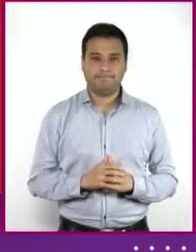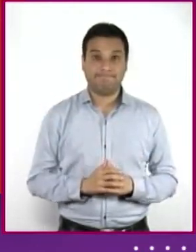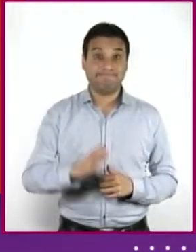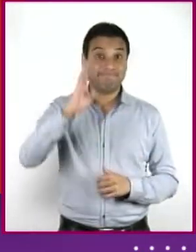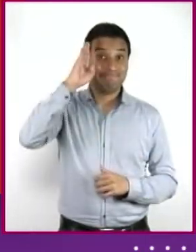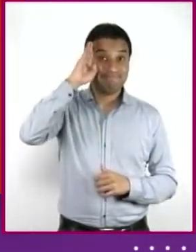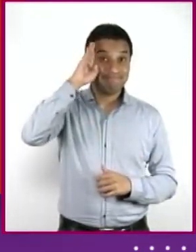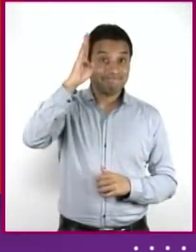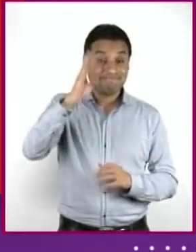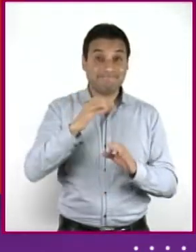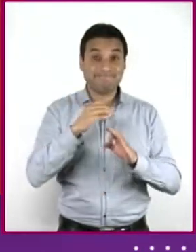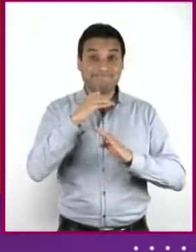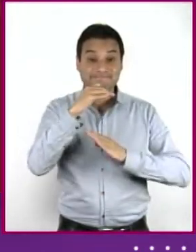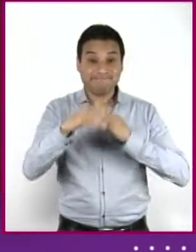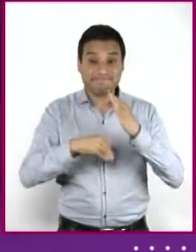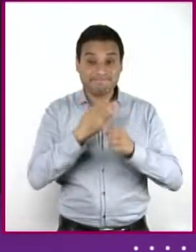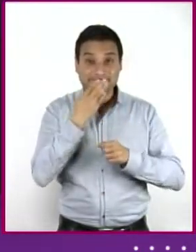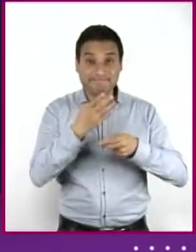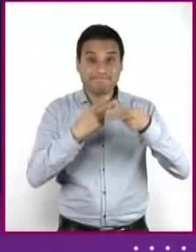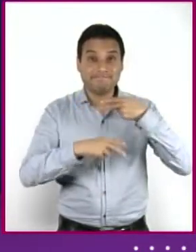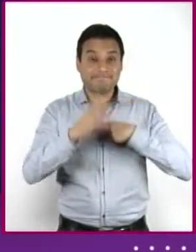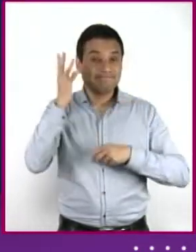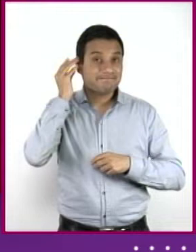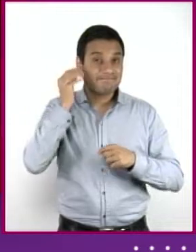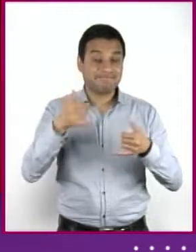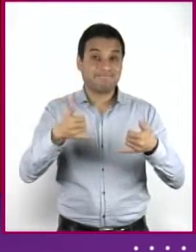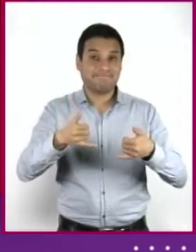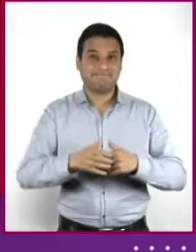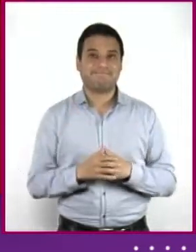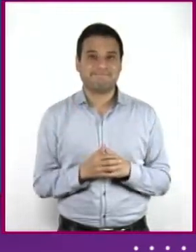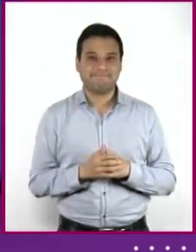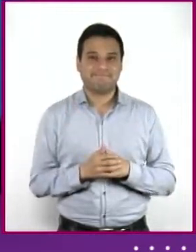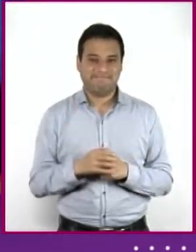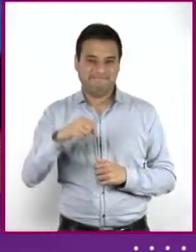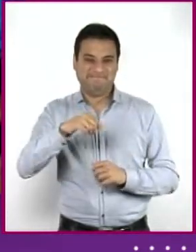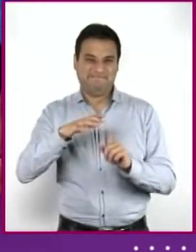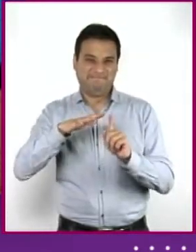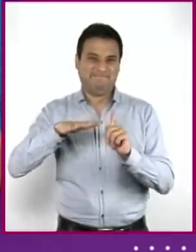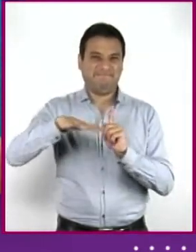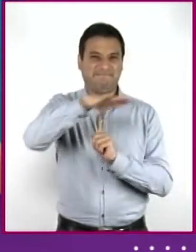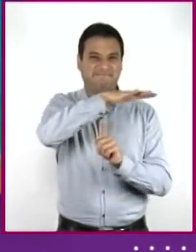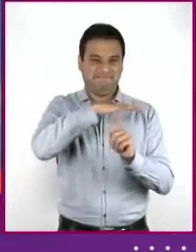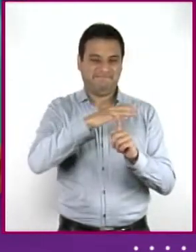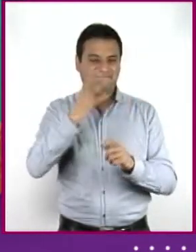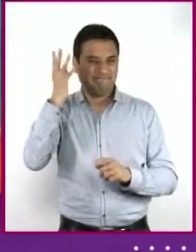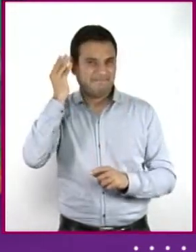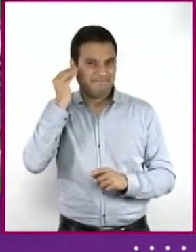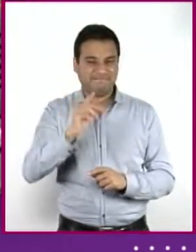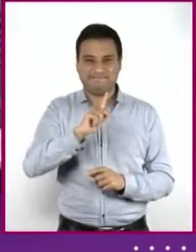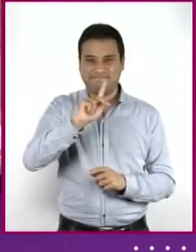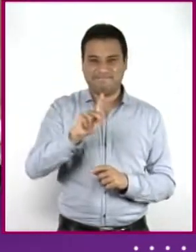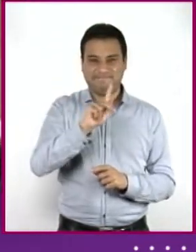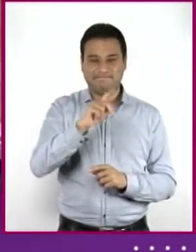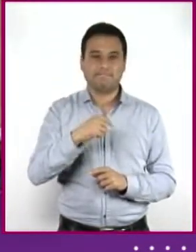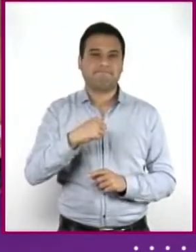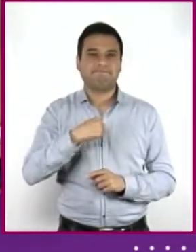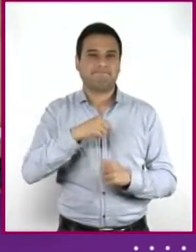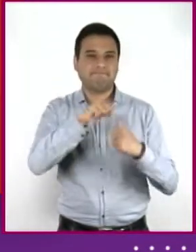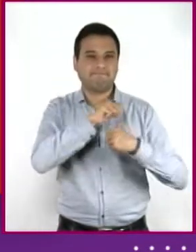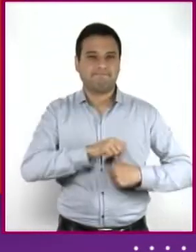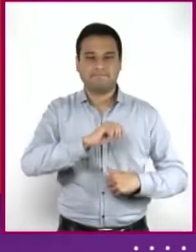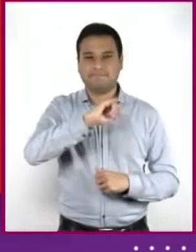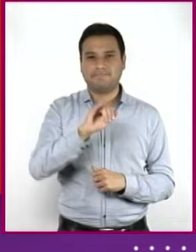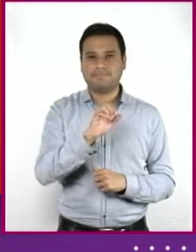Hello, everyone, and welcome to Radio Rebelde, your local radio station. I'm your host, Jerónimo. And I'm with a